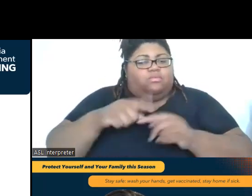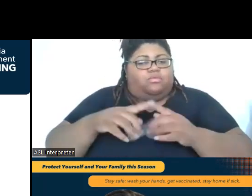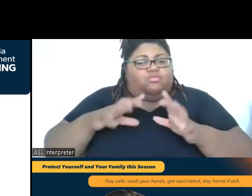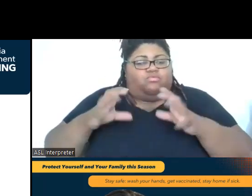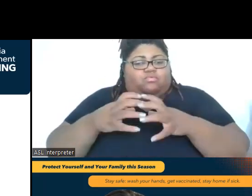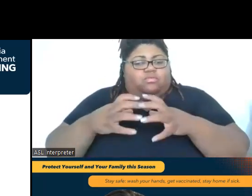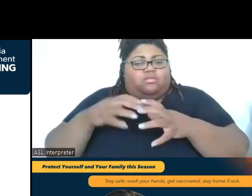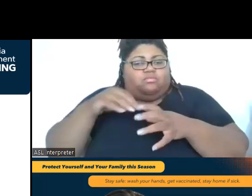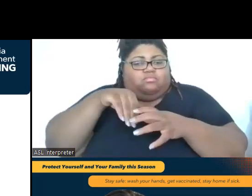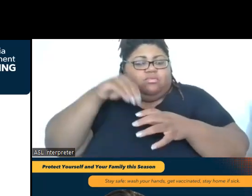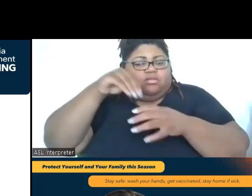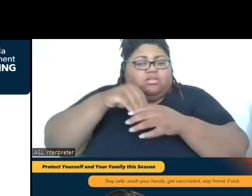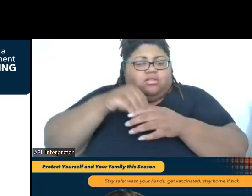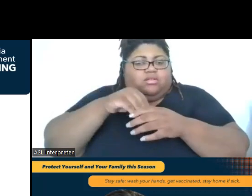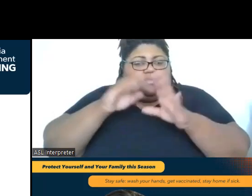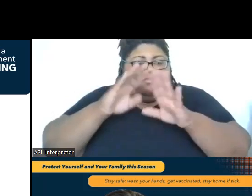just introduce that,